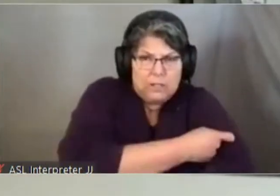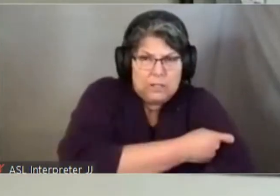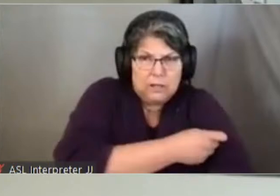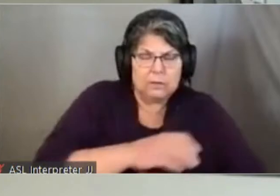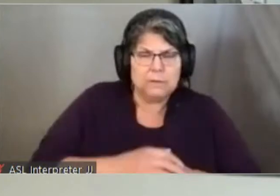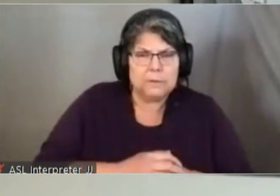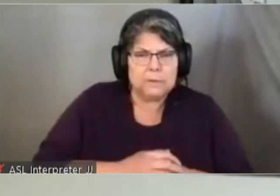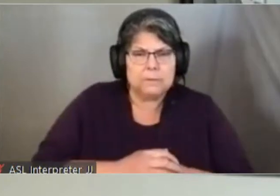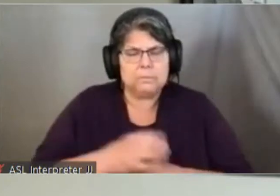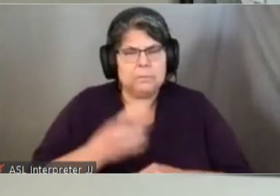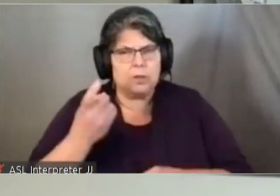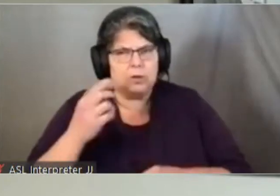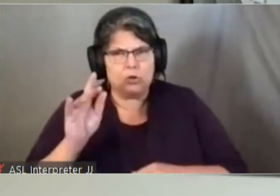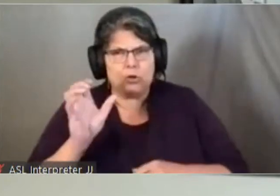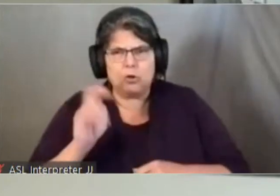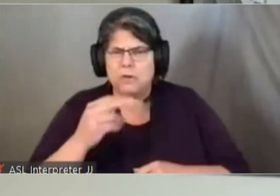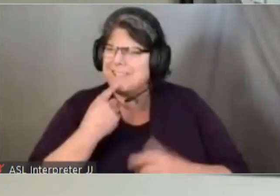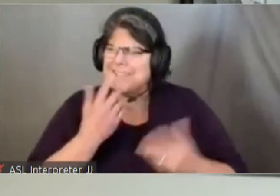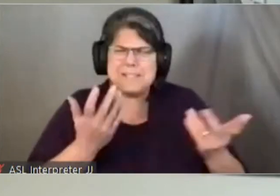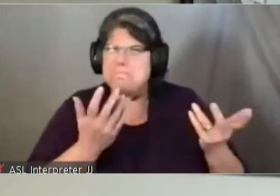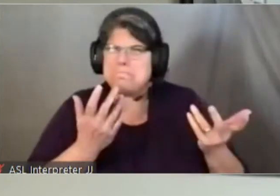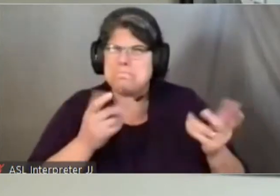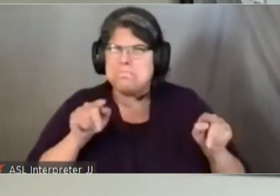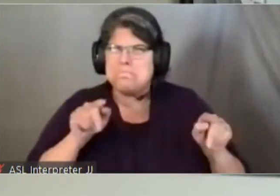I don't think we've seen different